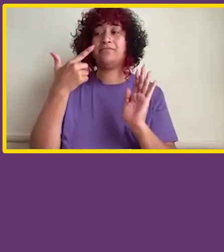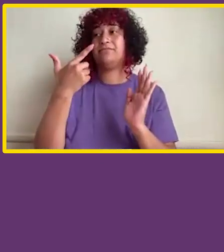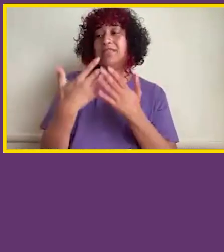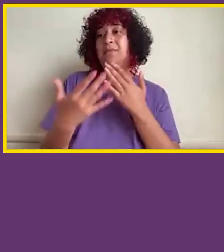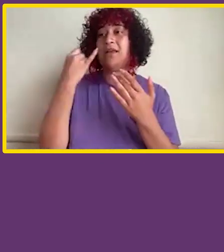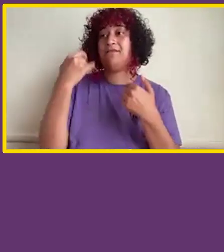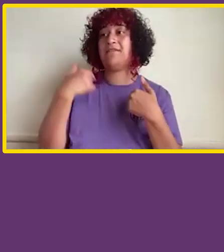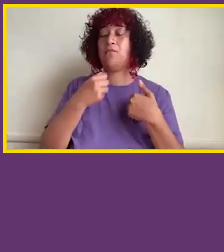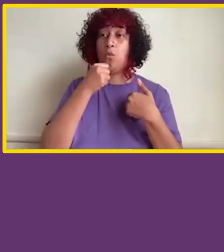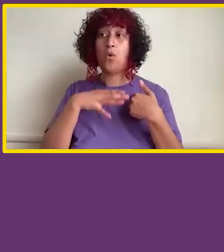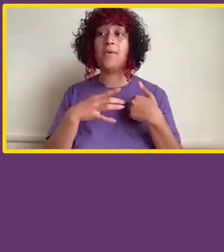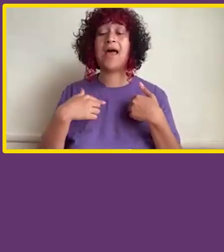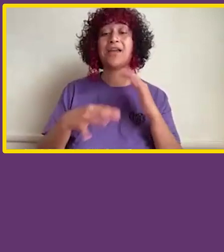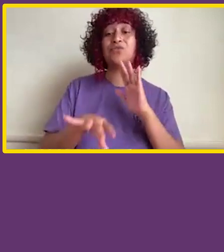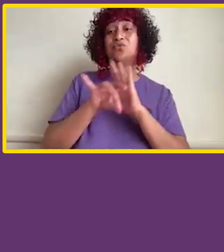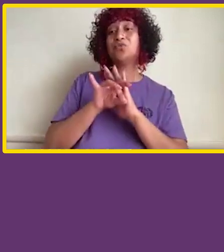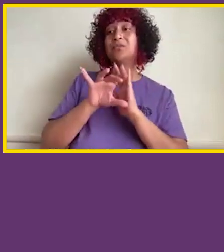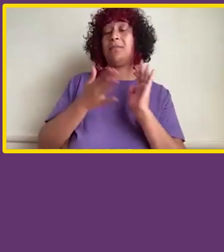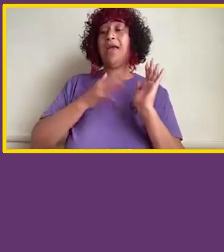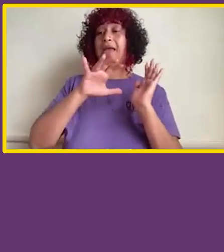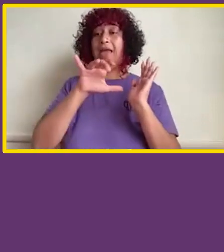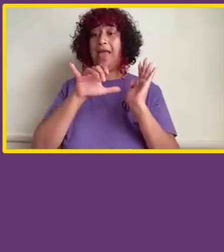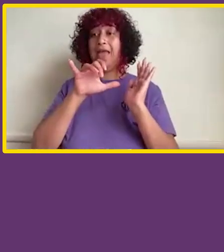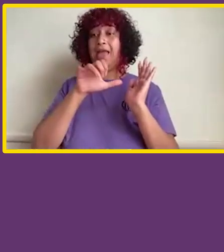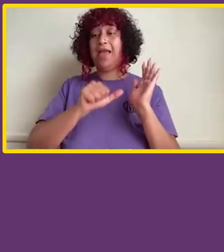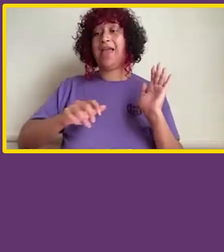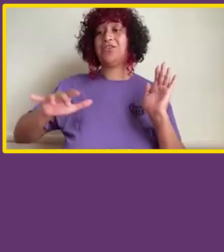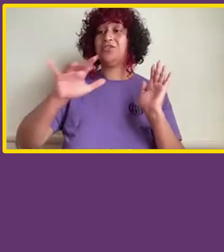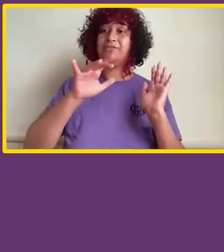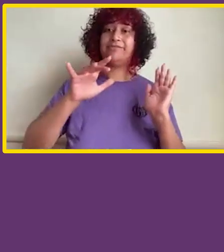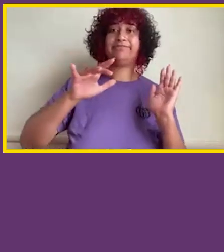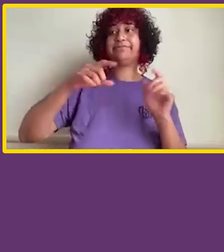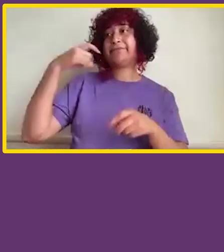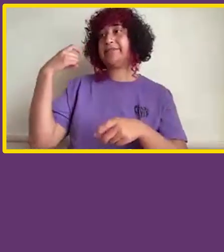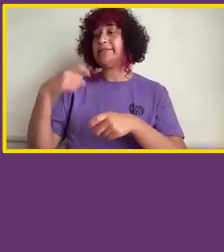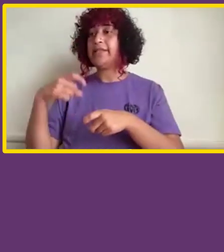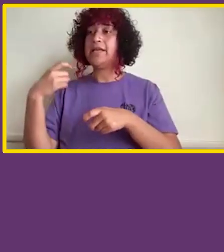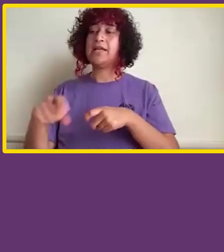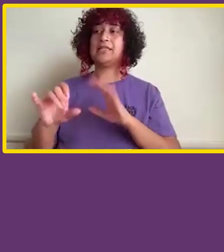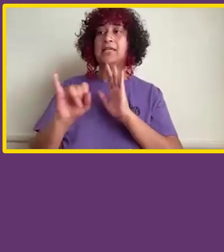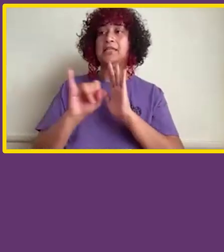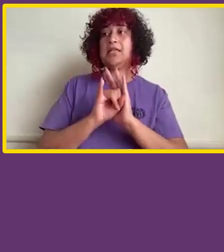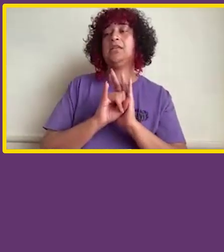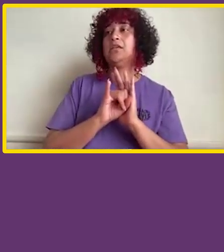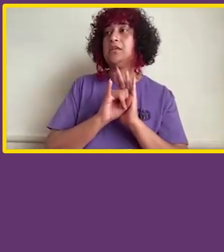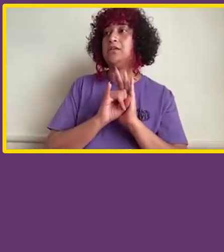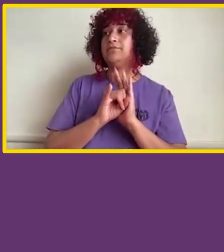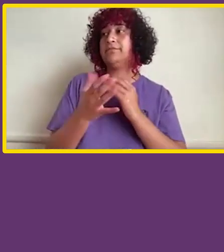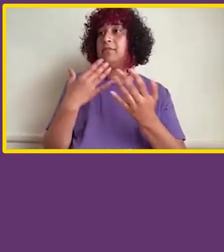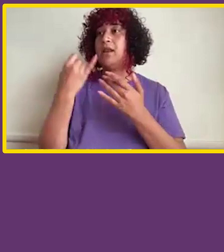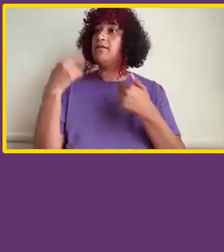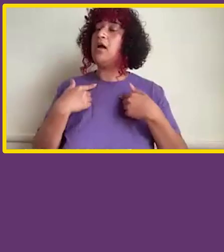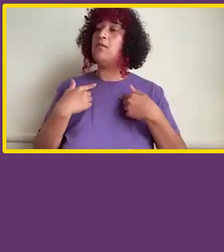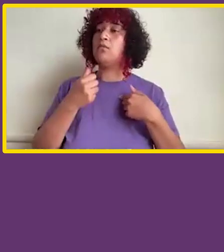Asian identity even though I'm a woman, Latinx, right? Jaya, say more about that. What's coming up for